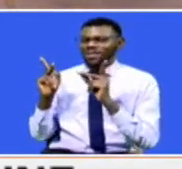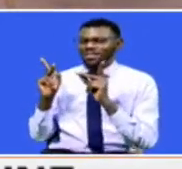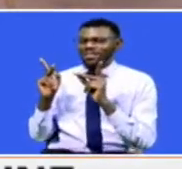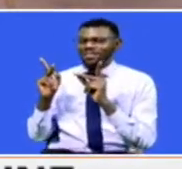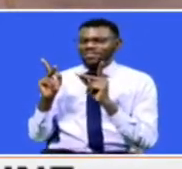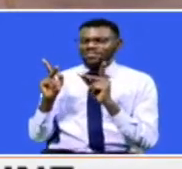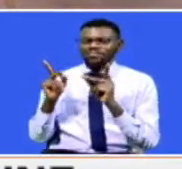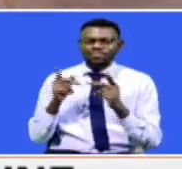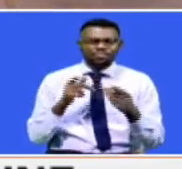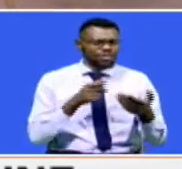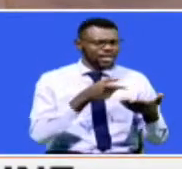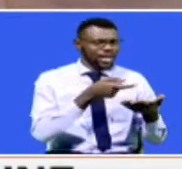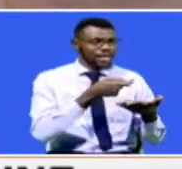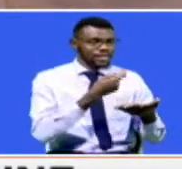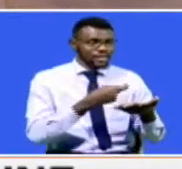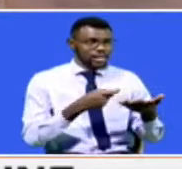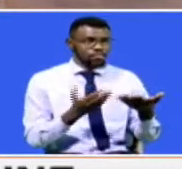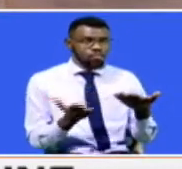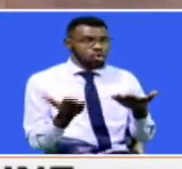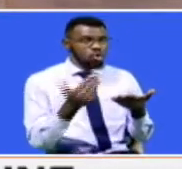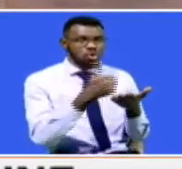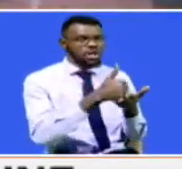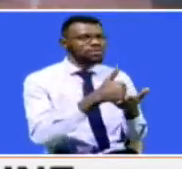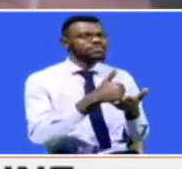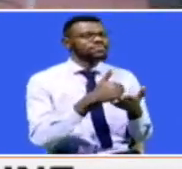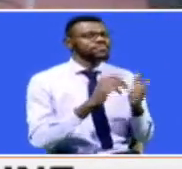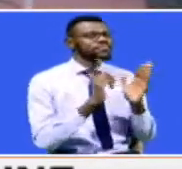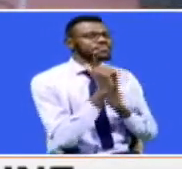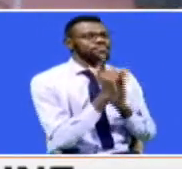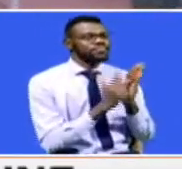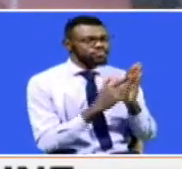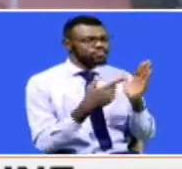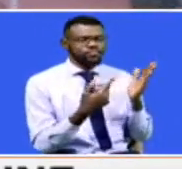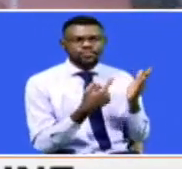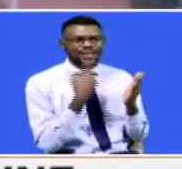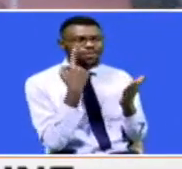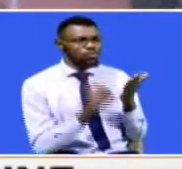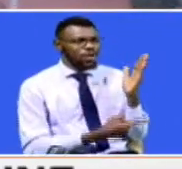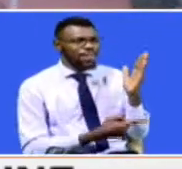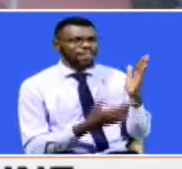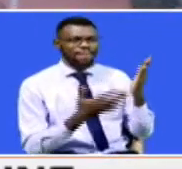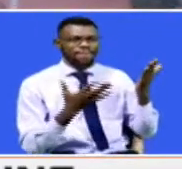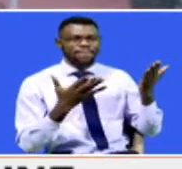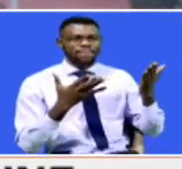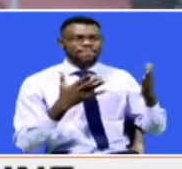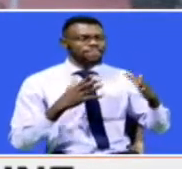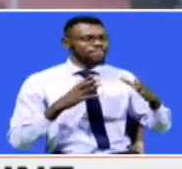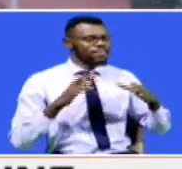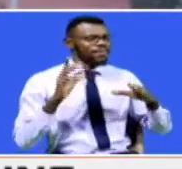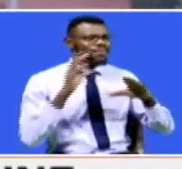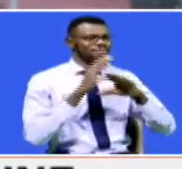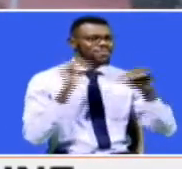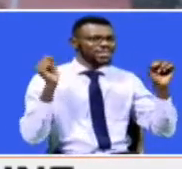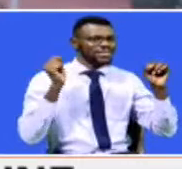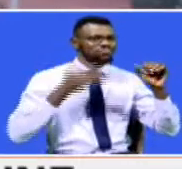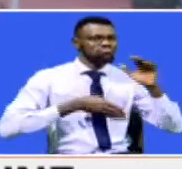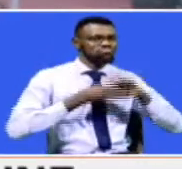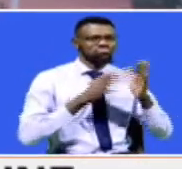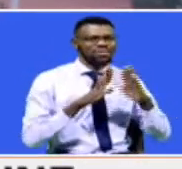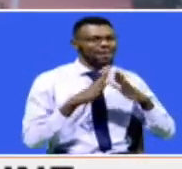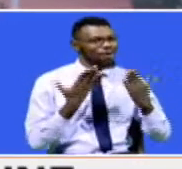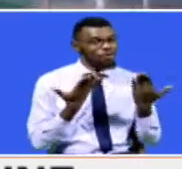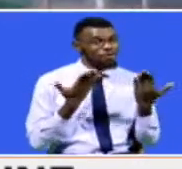on signature collection, what exactly does the law says in terms of removing a president? Is it an effort in